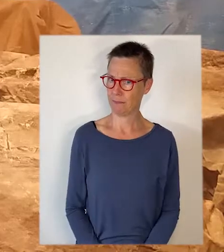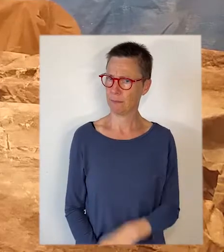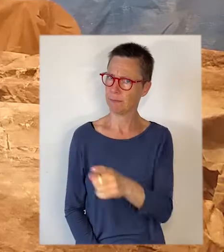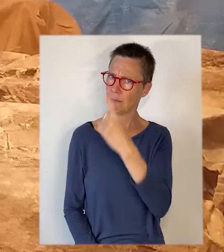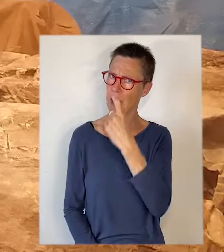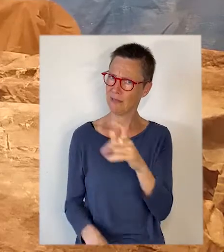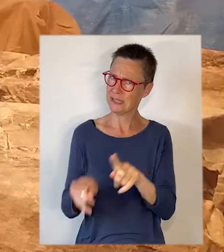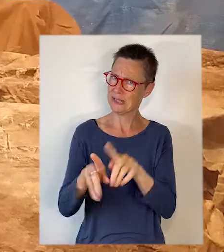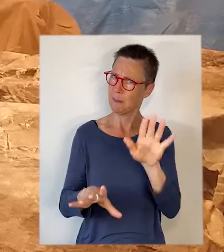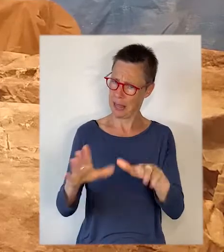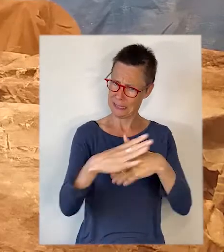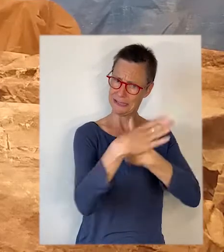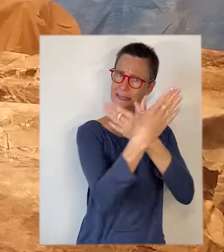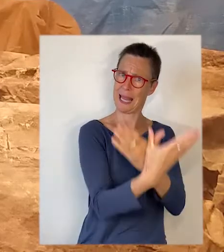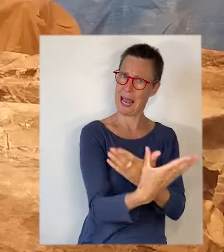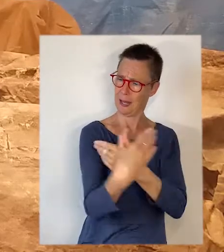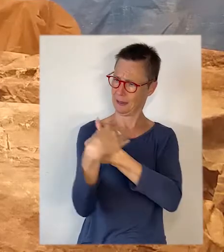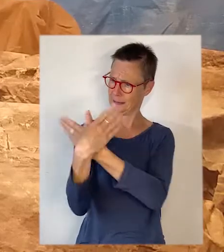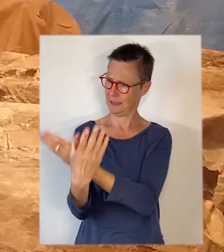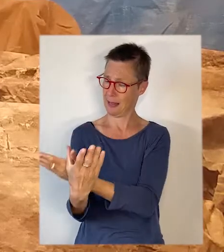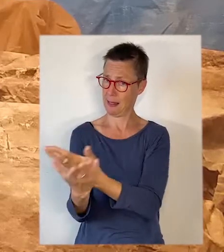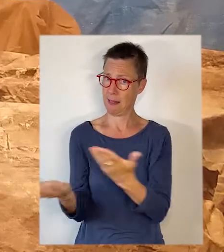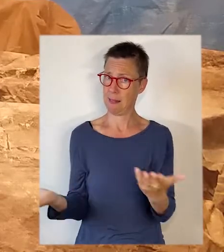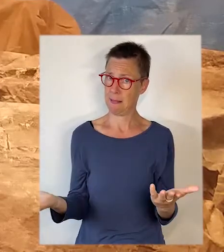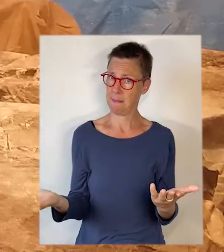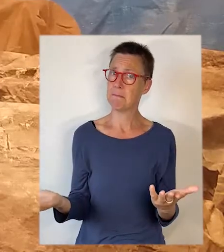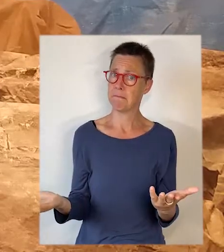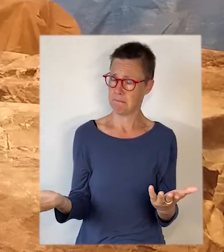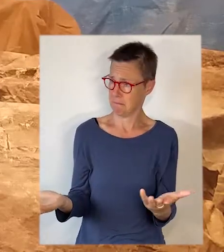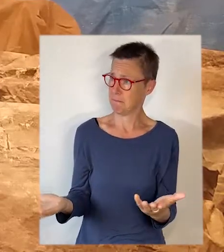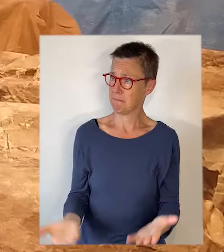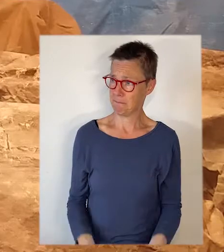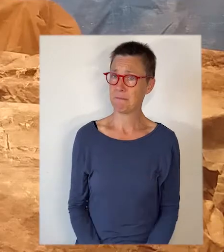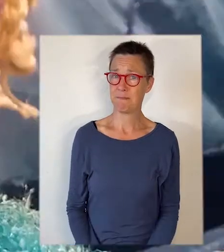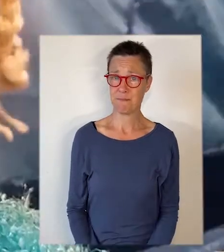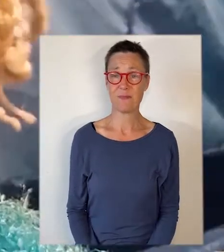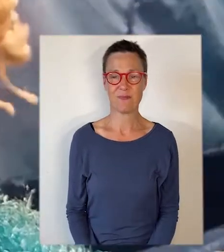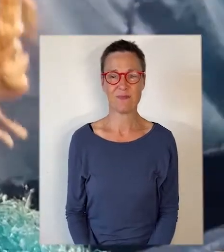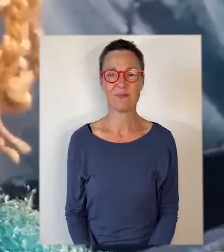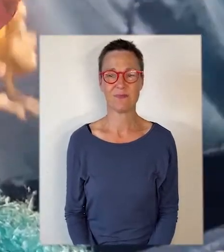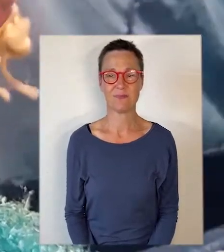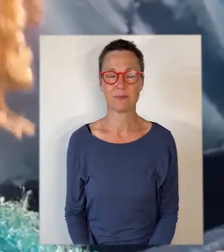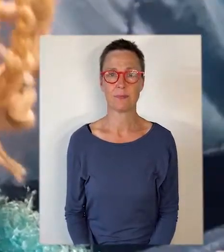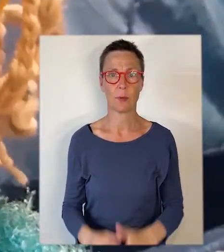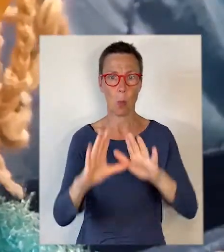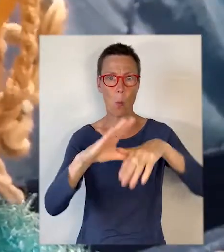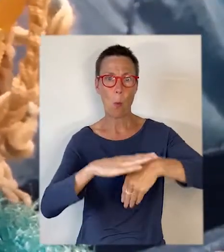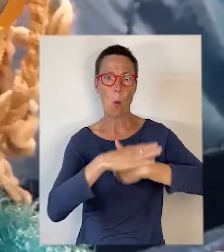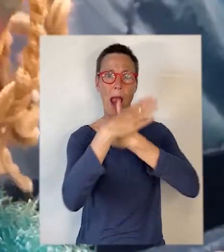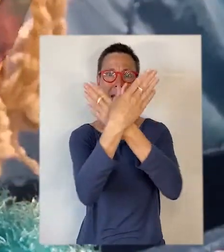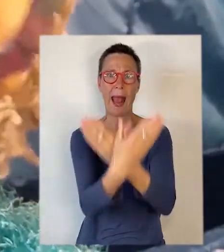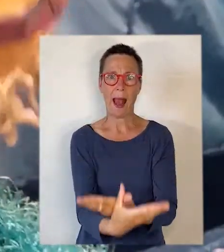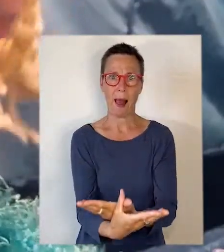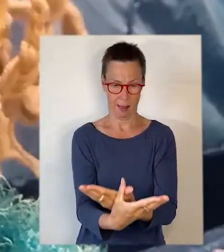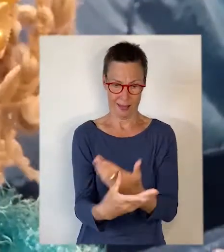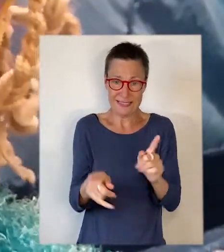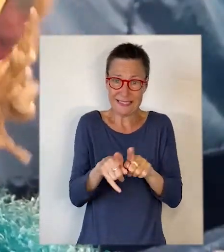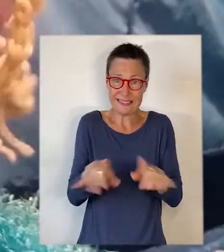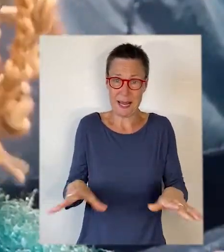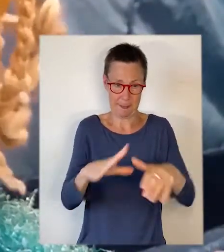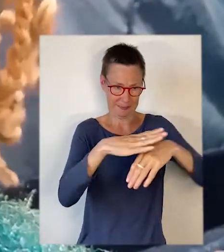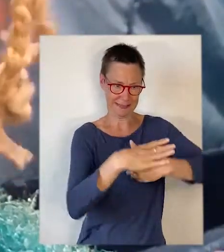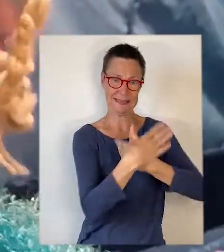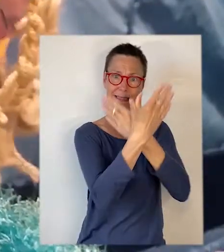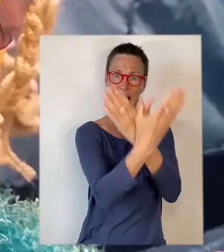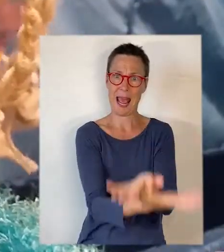his tail like I move mine? I can't see why not. The whale moves his tail like I